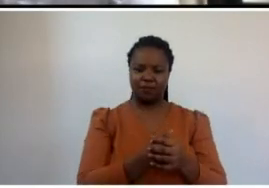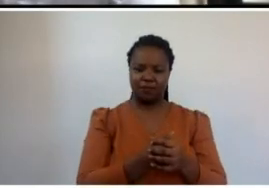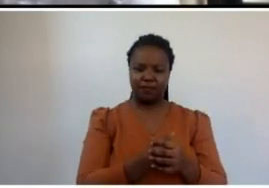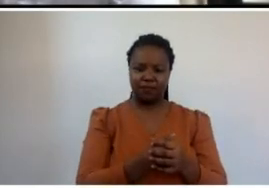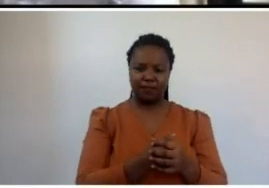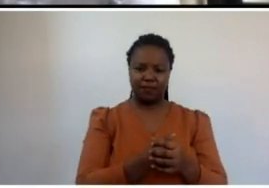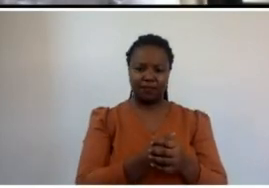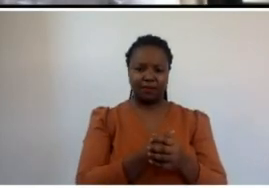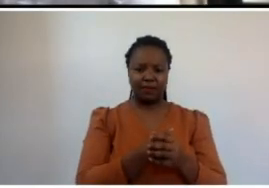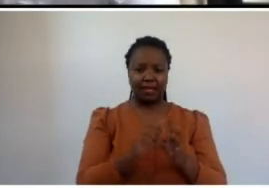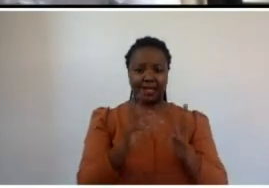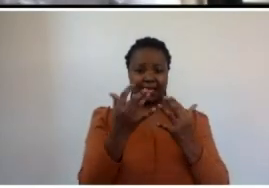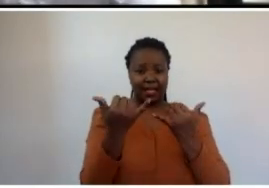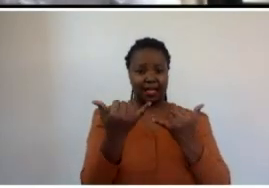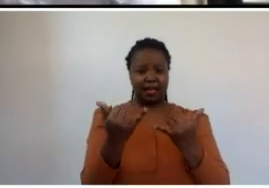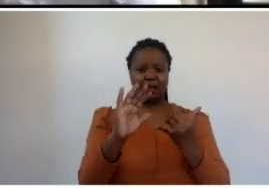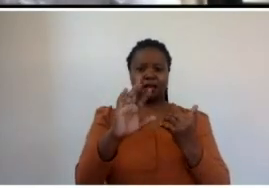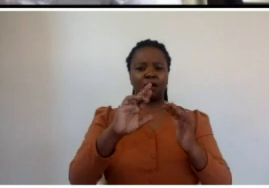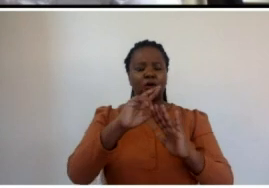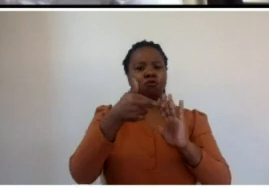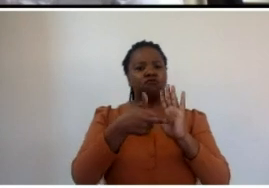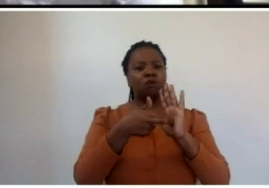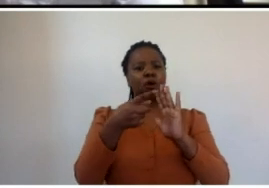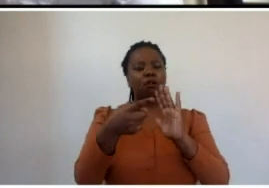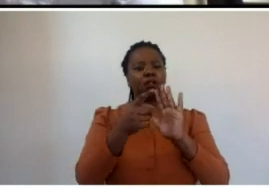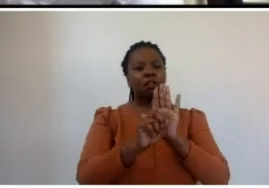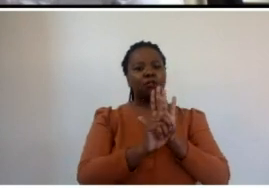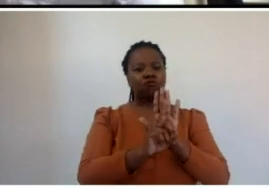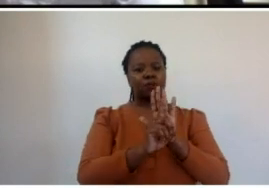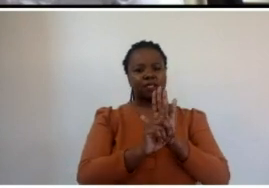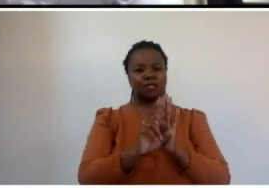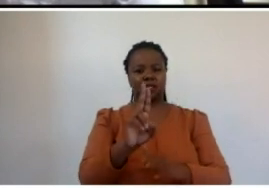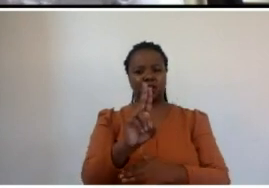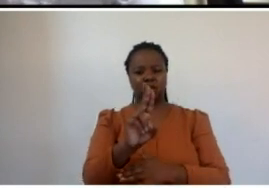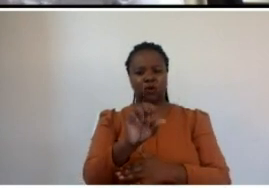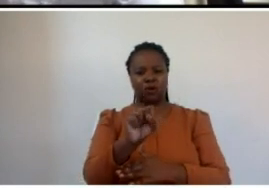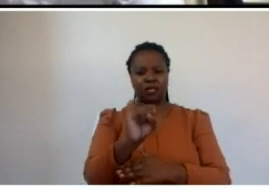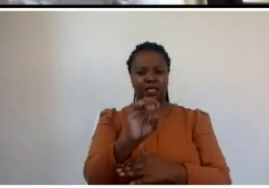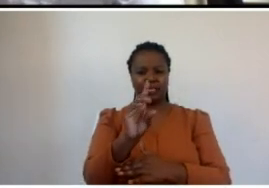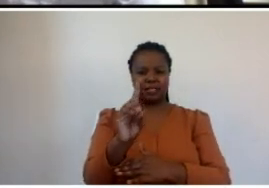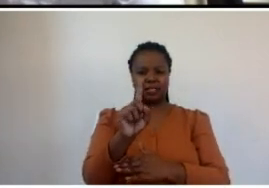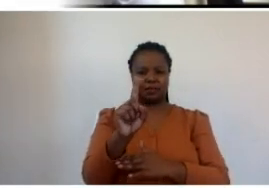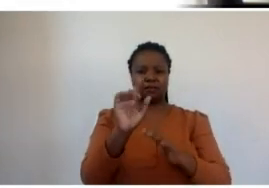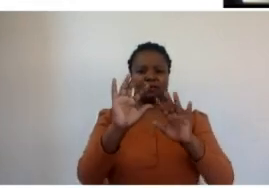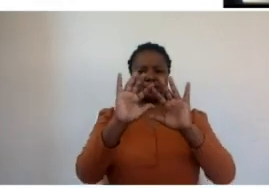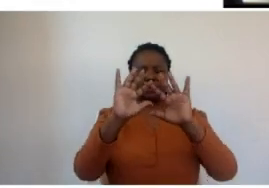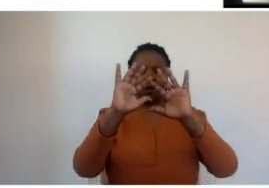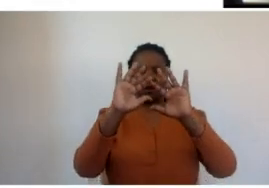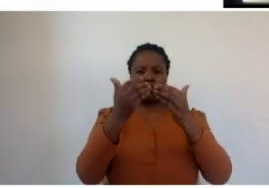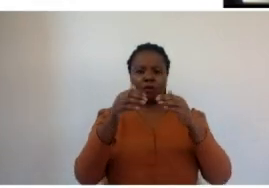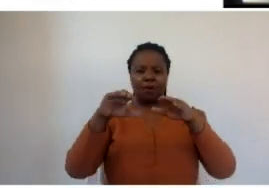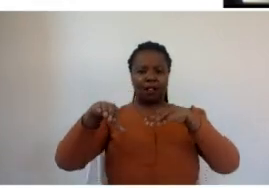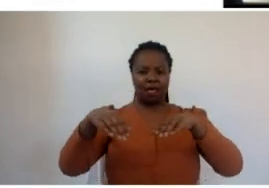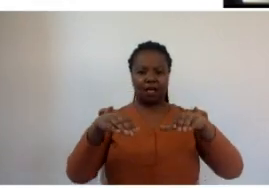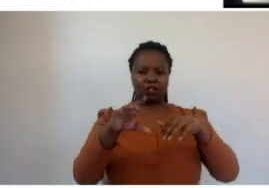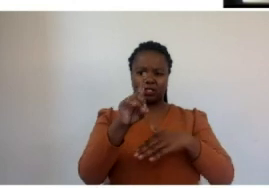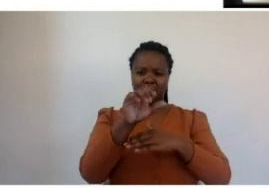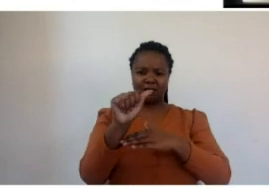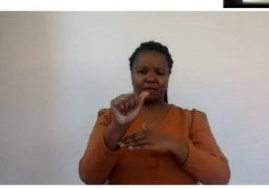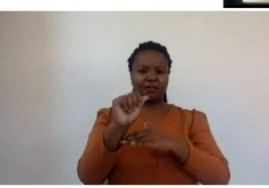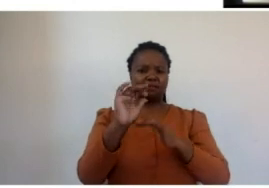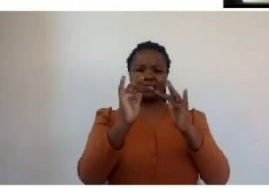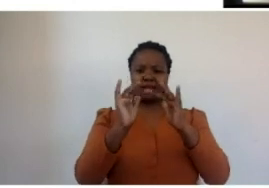given your role representing USAID and the Global Action on Disability Networks Inclusive Education Working